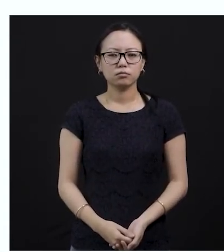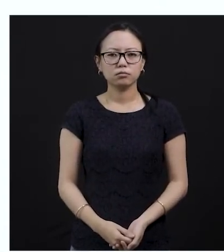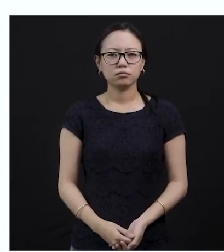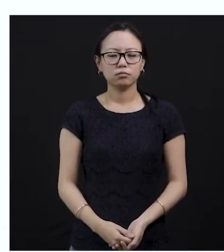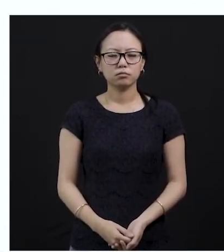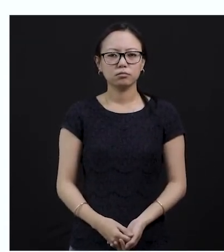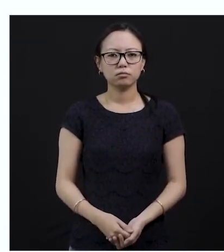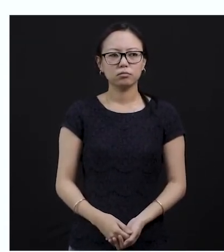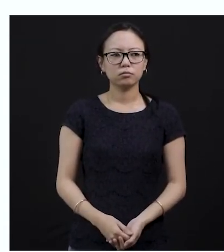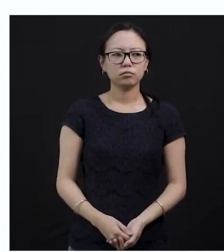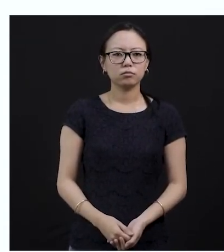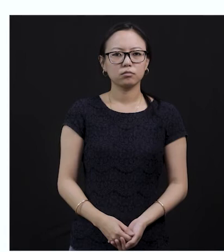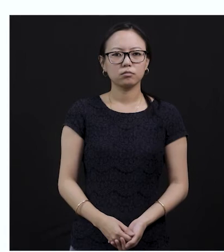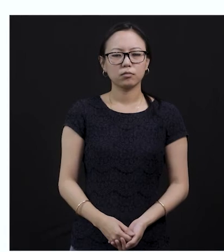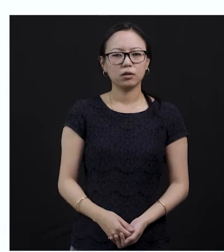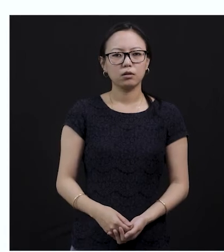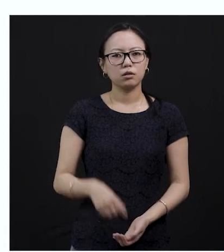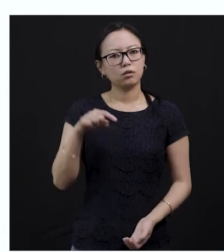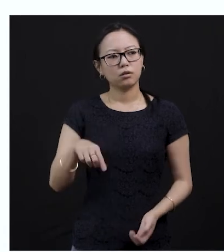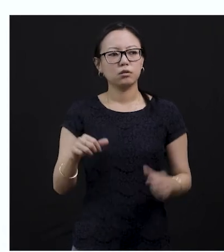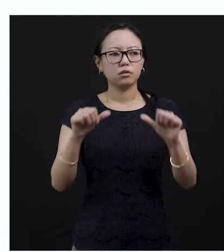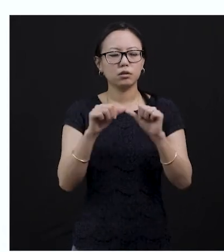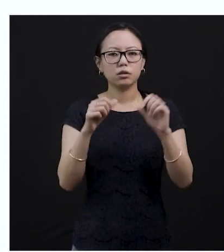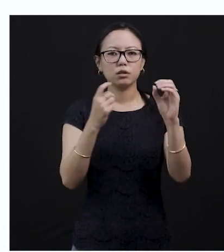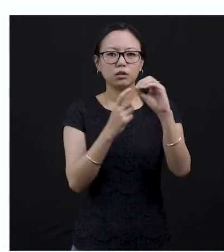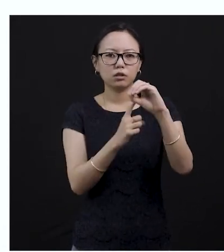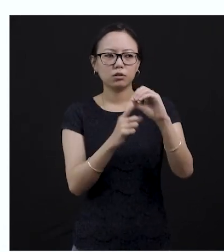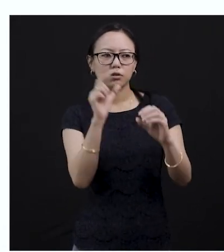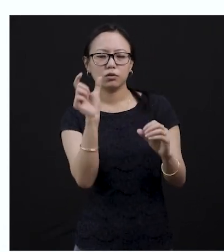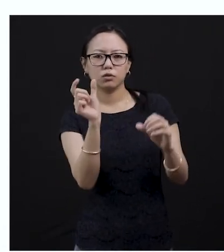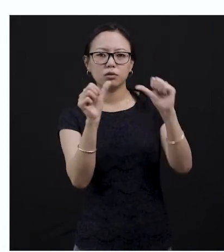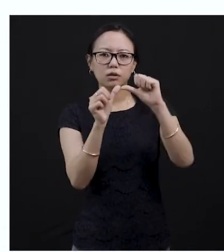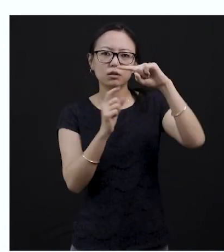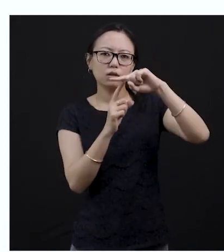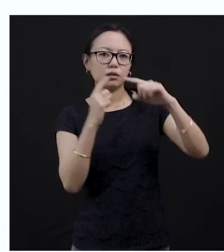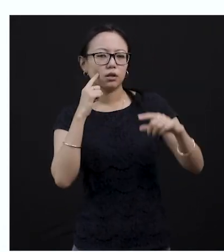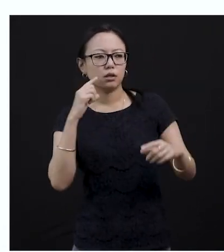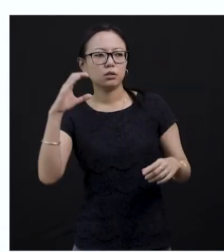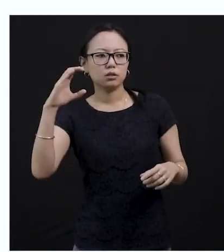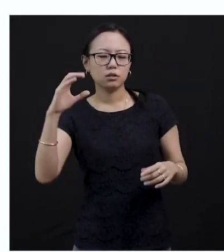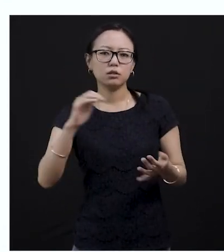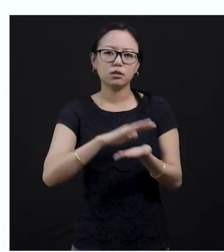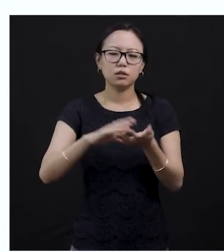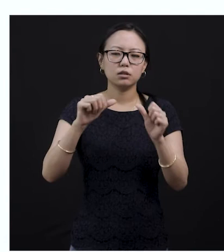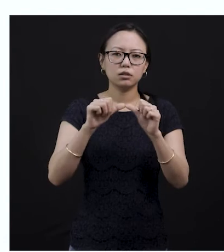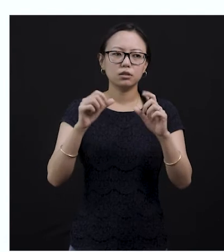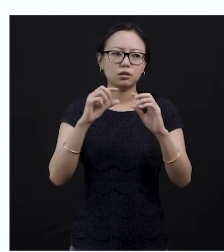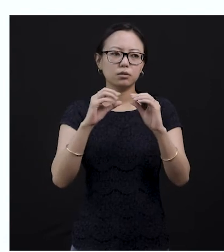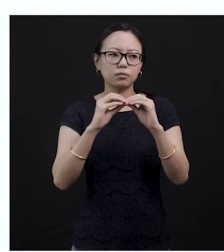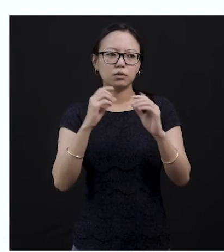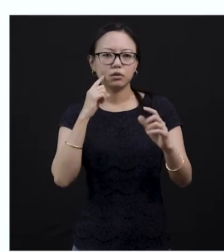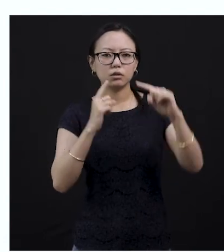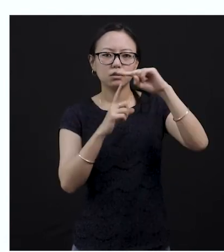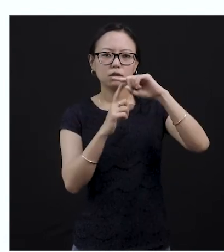Then we have, let us look at aquatic habitat. Aqua means, yes, the other class I told you, aqua means